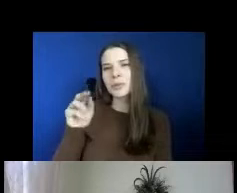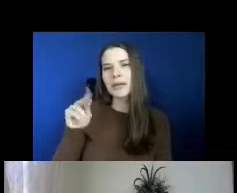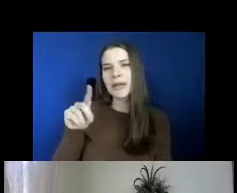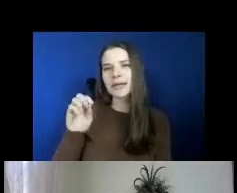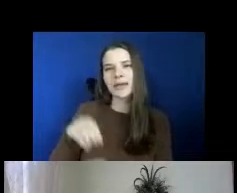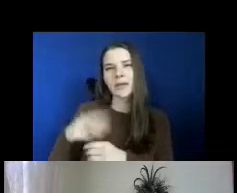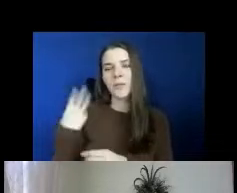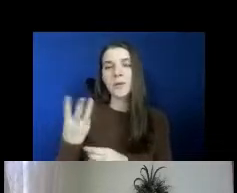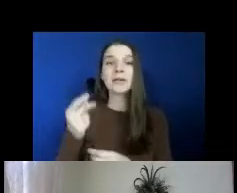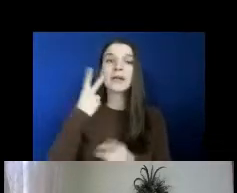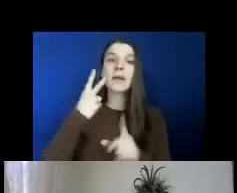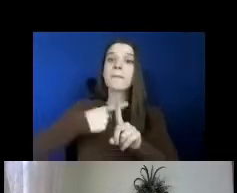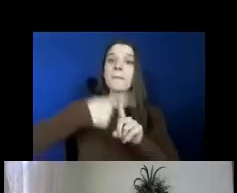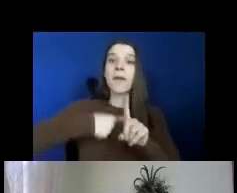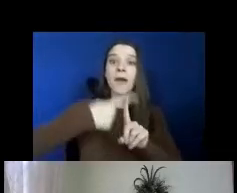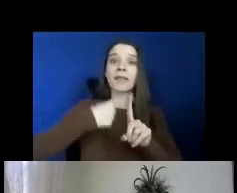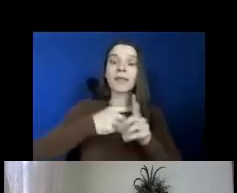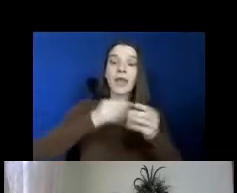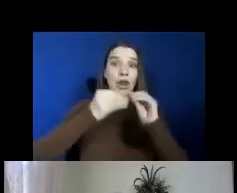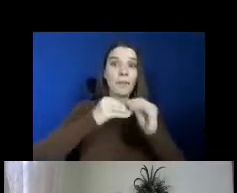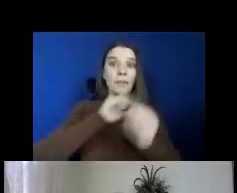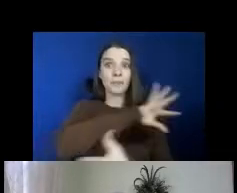monthly mammographic volume from